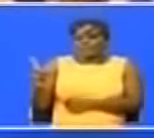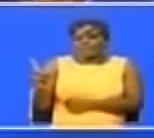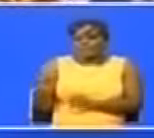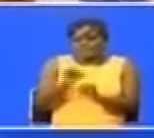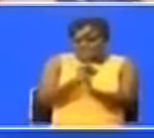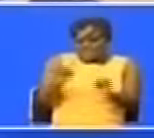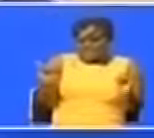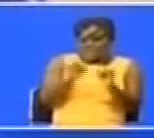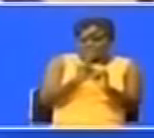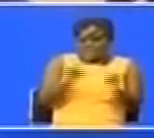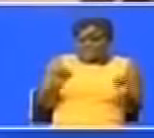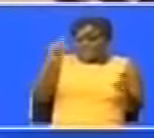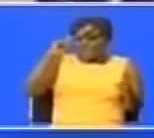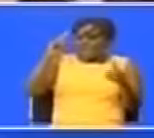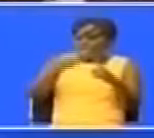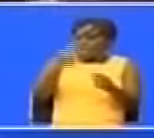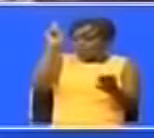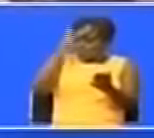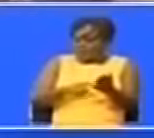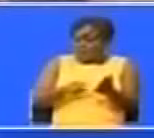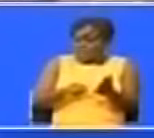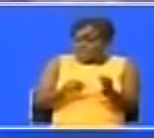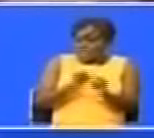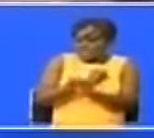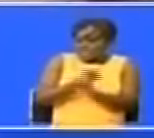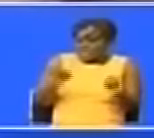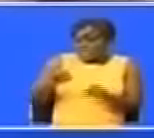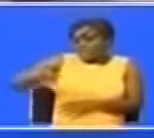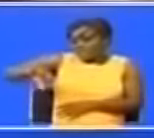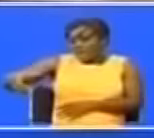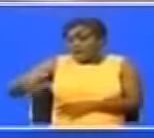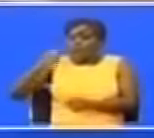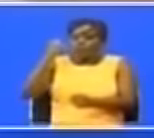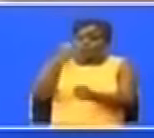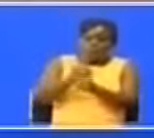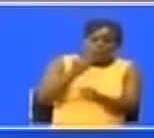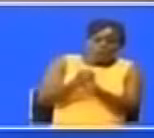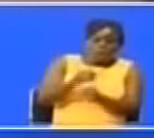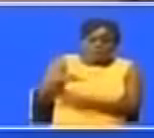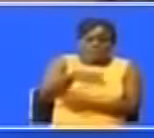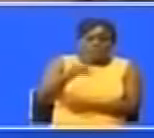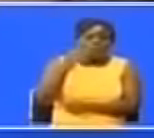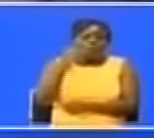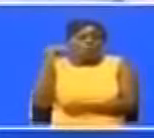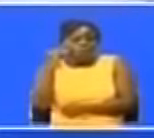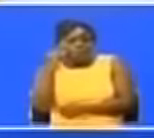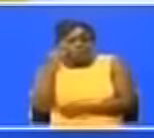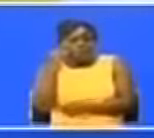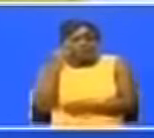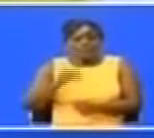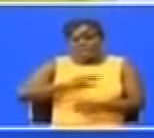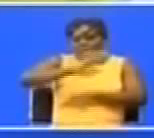cleanup exercise is aimed at keeping the cities, homes and workplaces clean, safe and healthy.